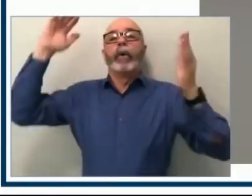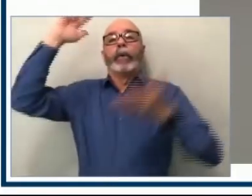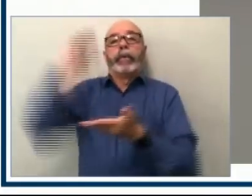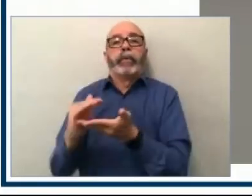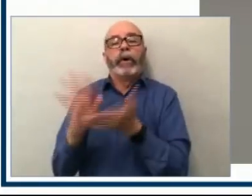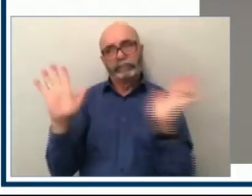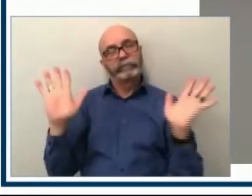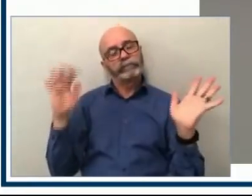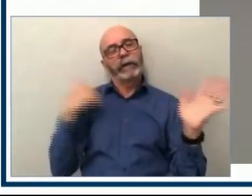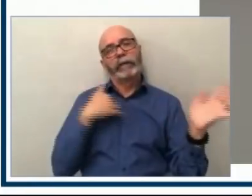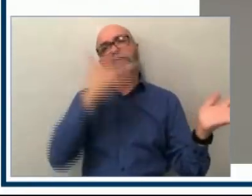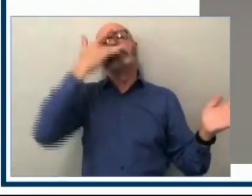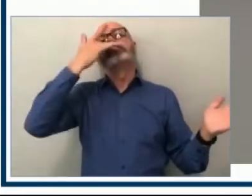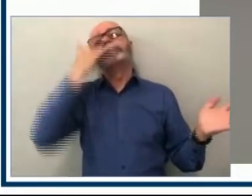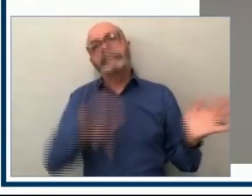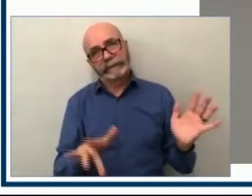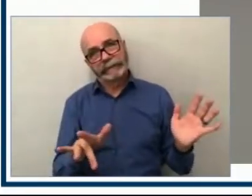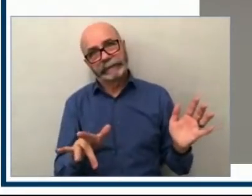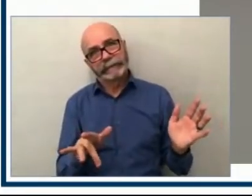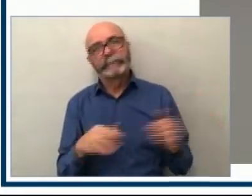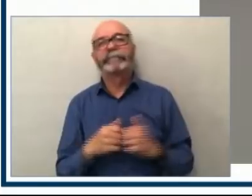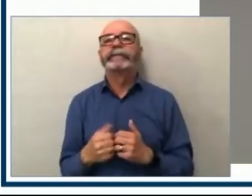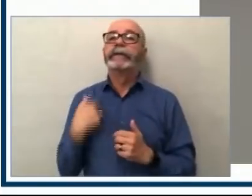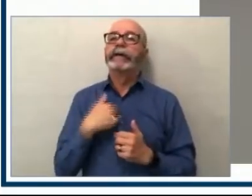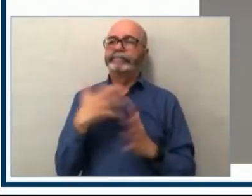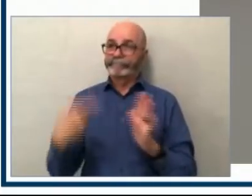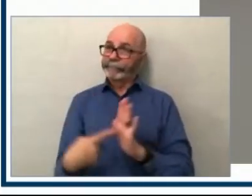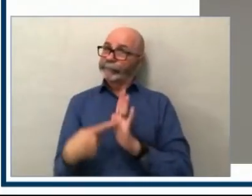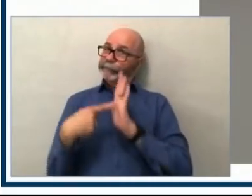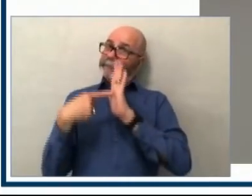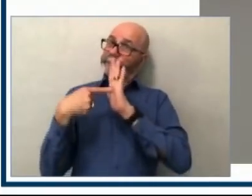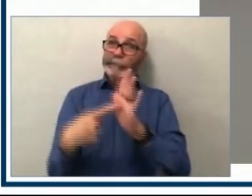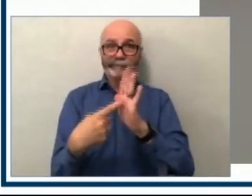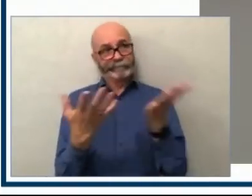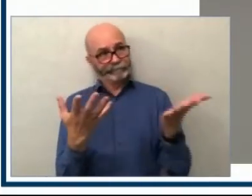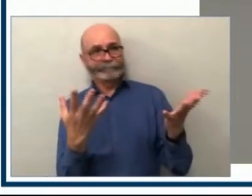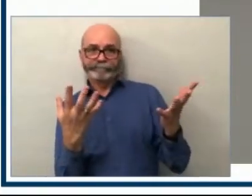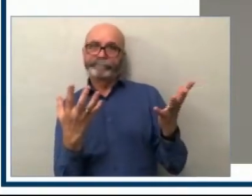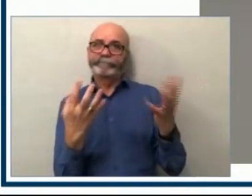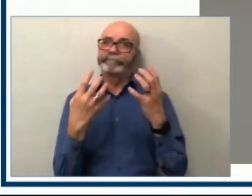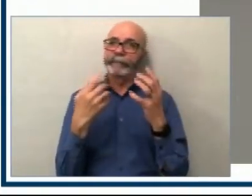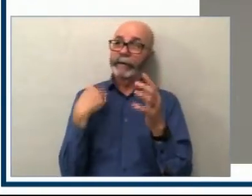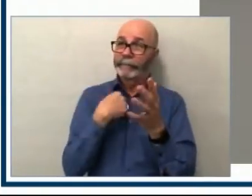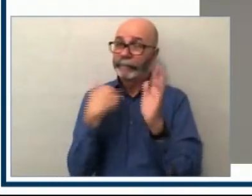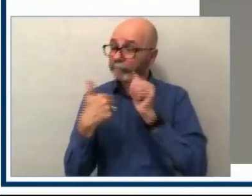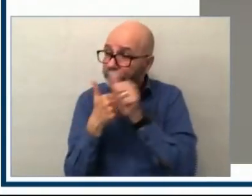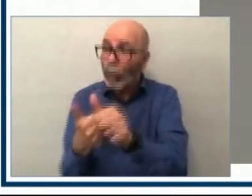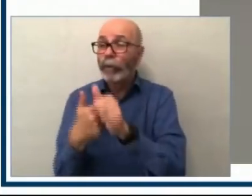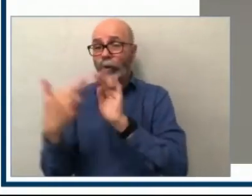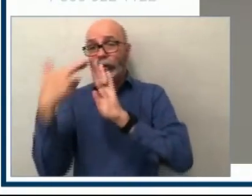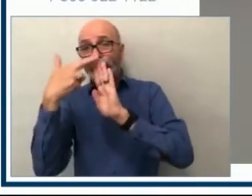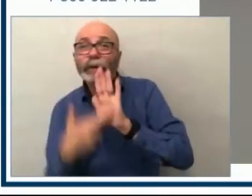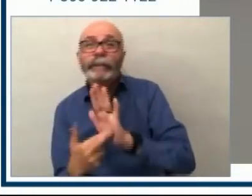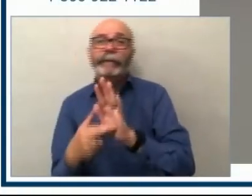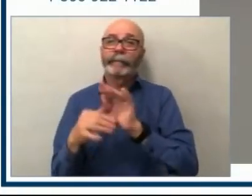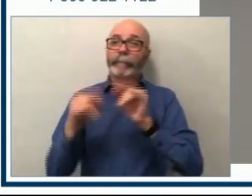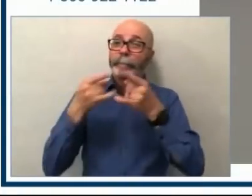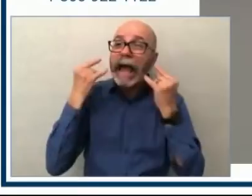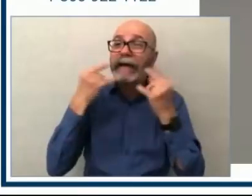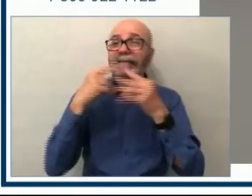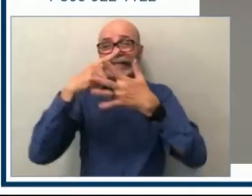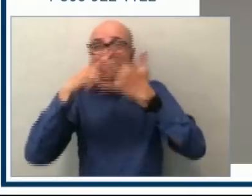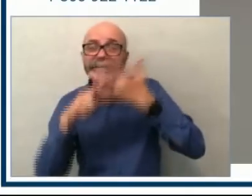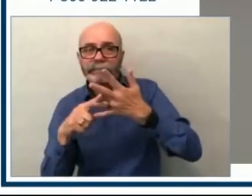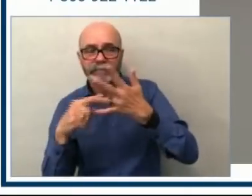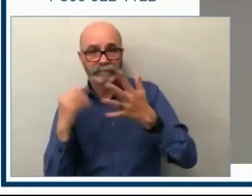demonstration of how this multi-layered approach, a range of different public health protocols, cells, even if the virus is present, can make a